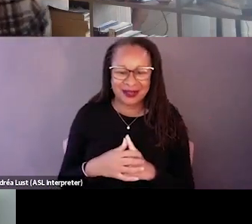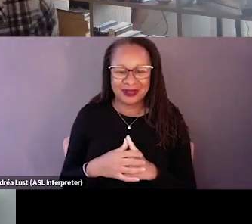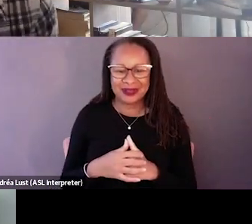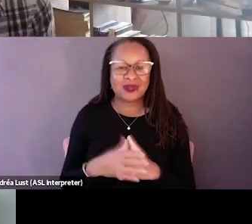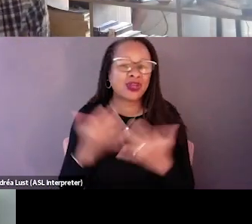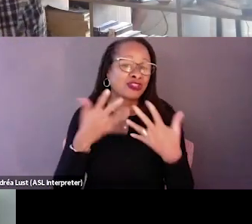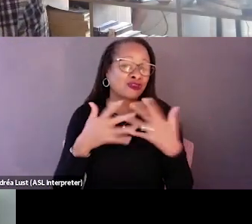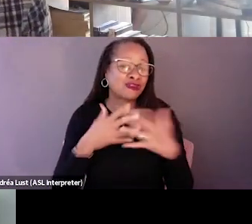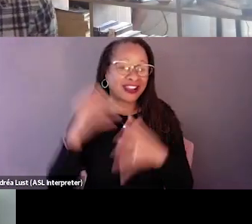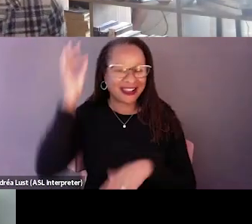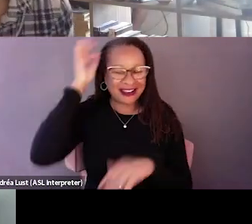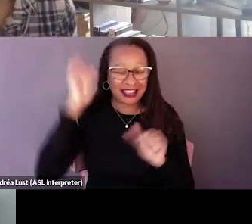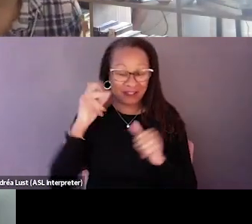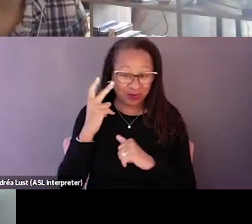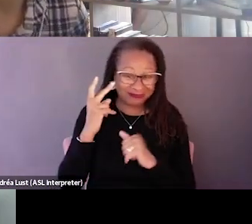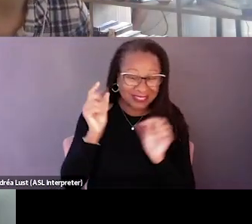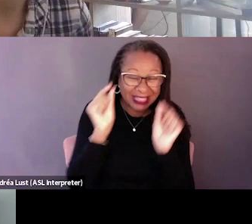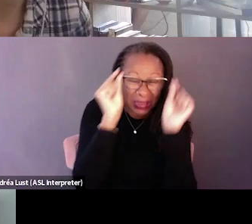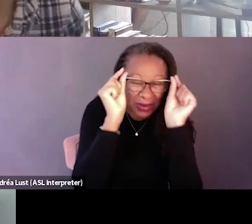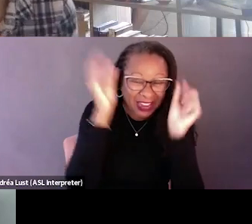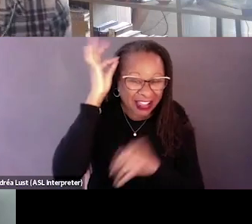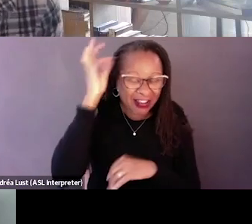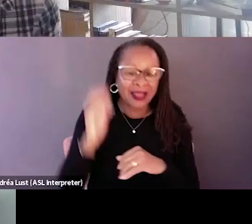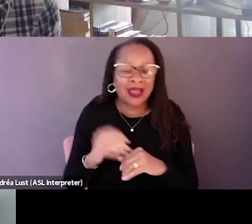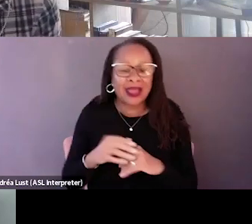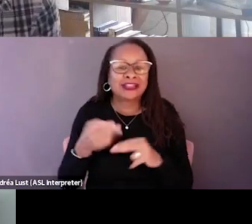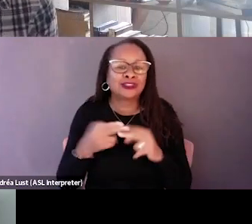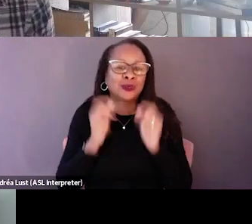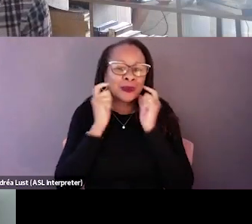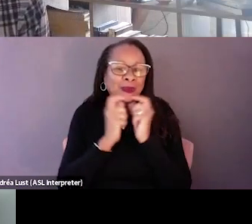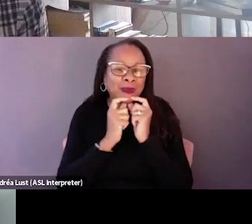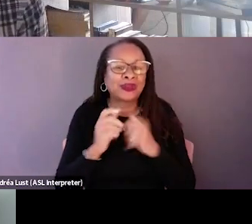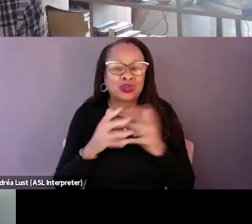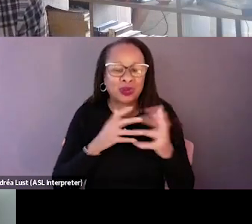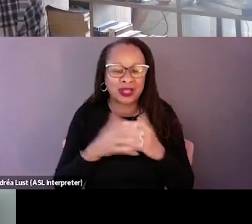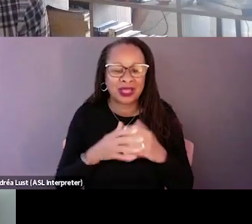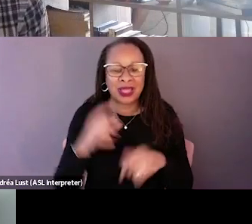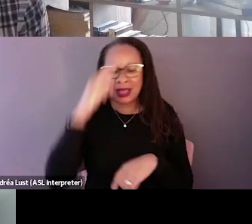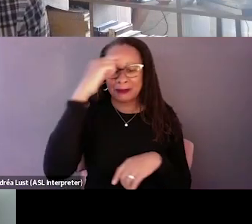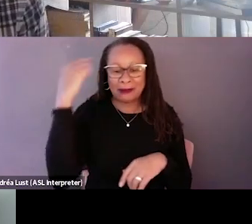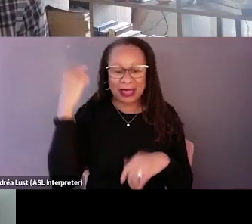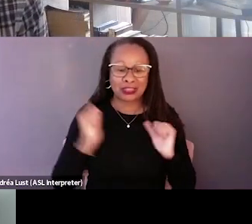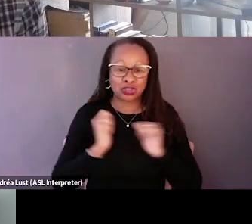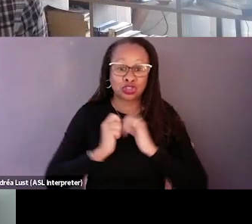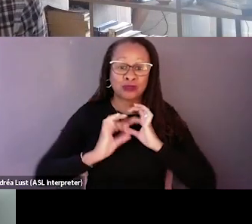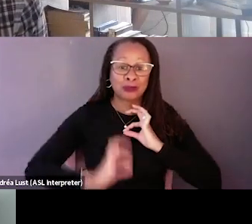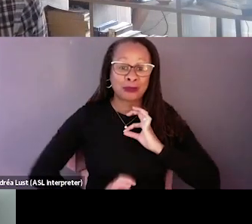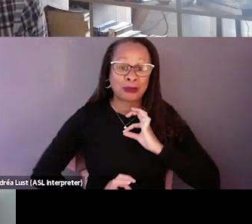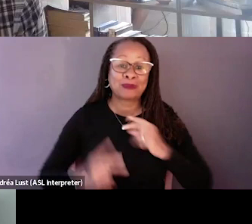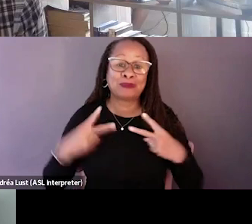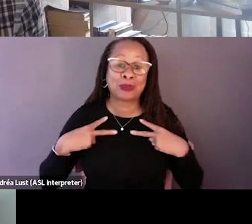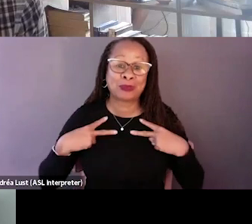gray hair, if you could call that hair, and a short gray beard. I'm wearing a black shirt with a